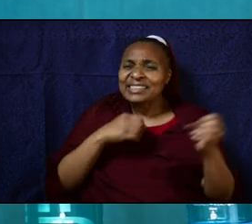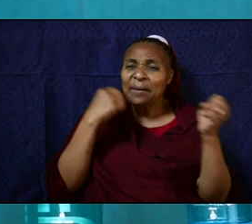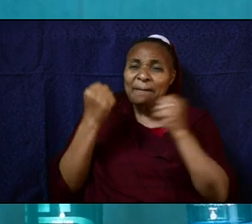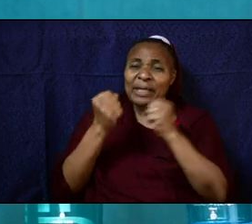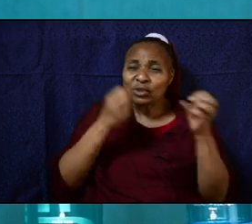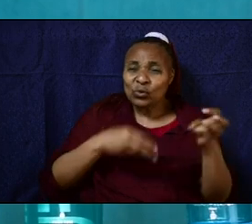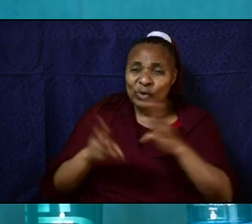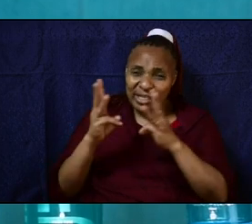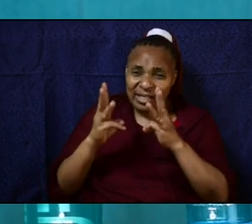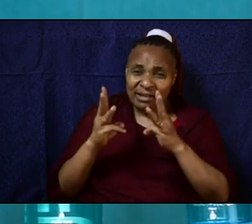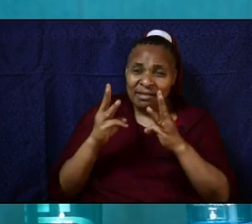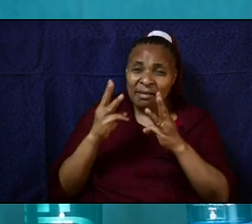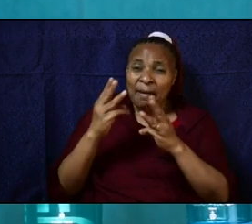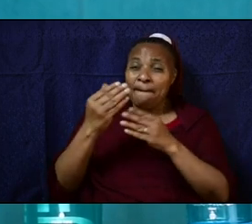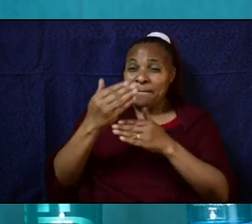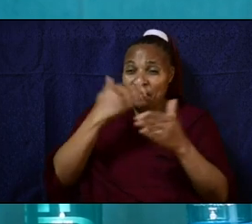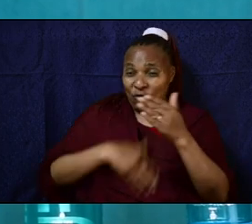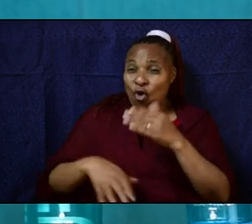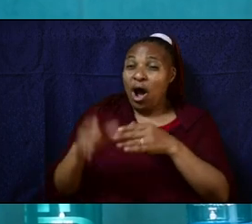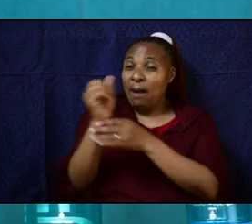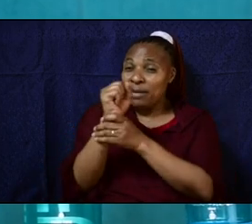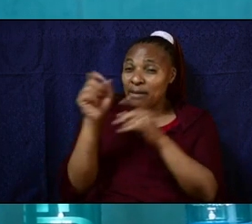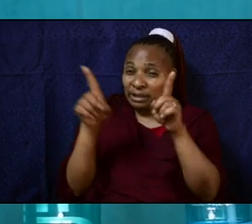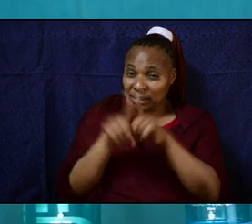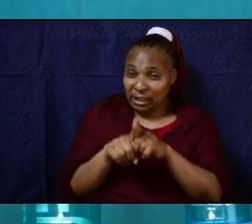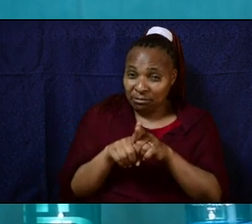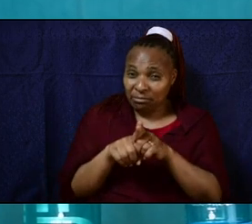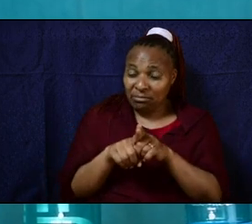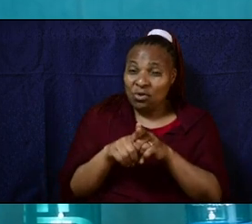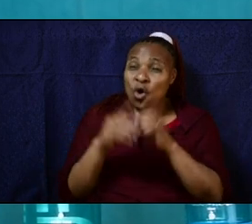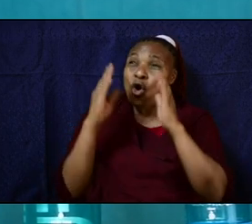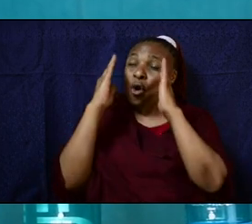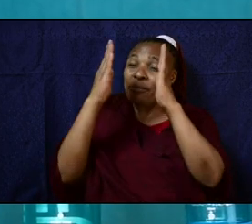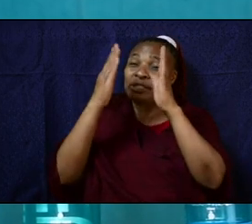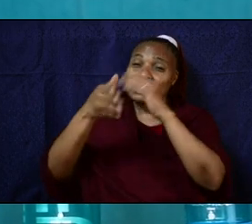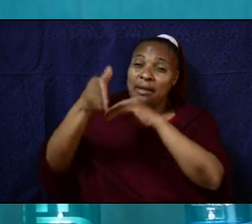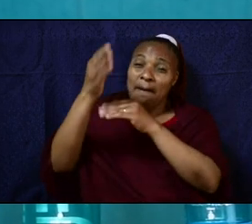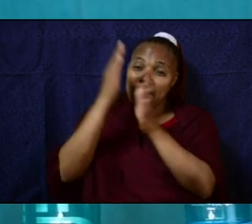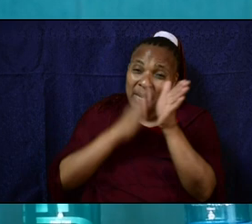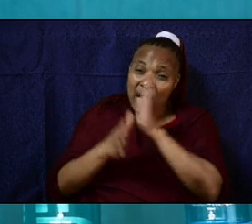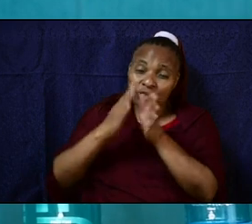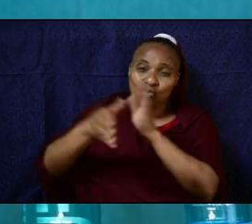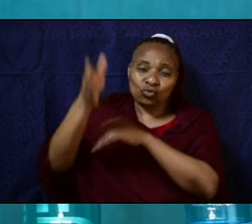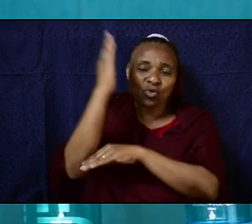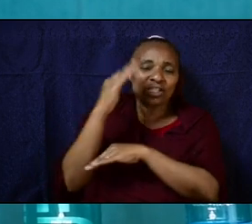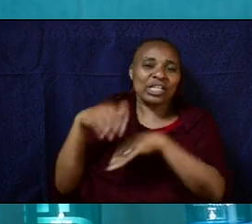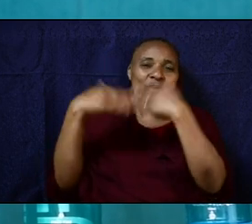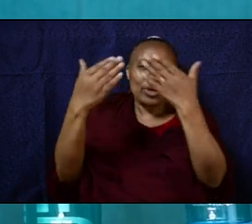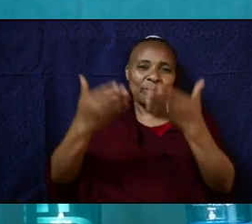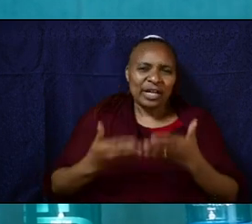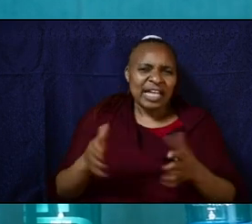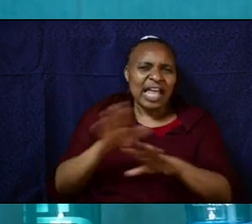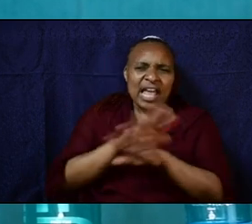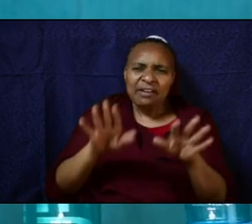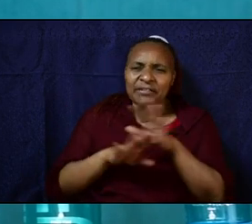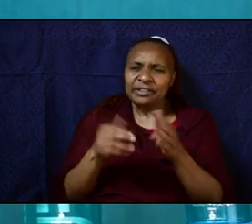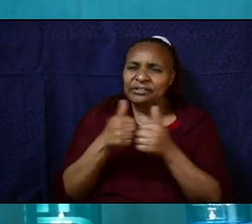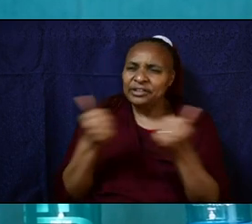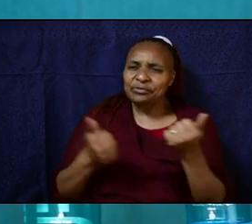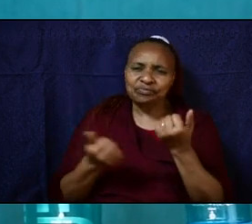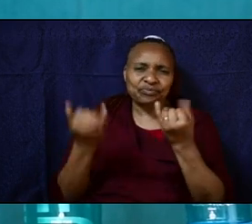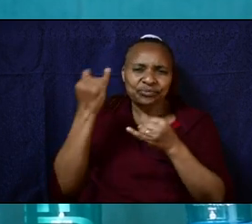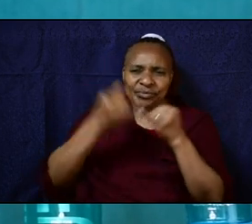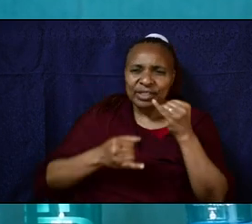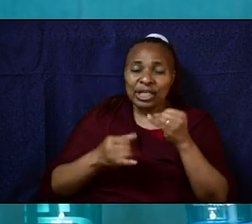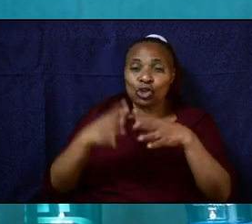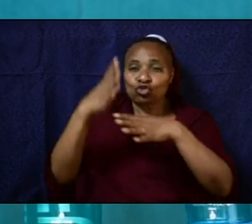Abraham wanted to arrange for it. And when you commit your plans to God, he's going to bring them to fruition. Always does. You just have to